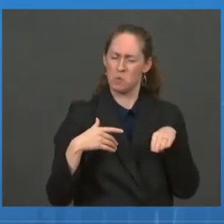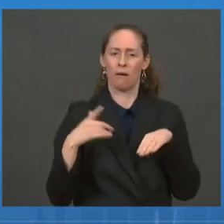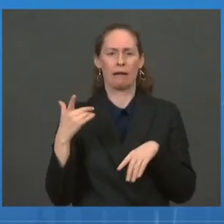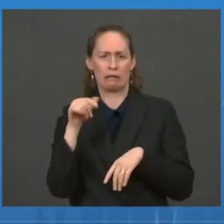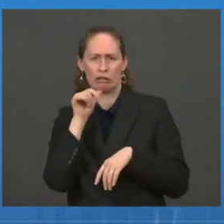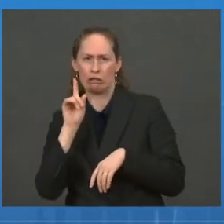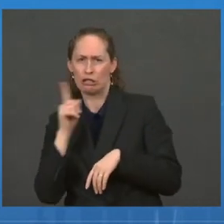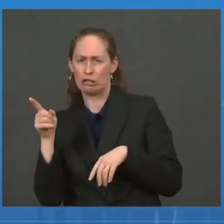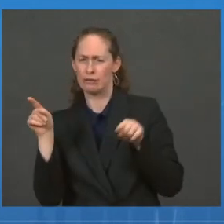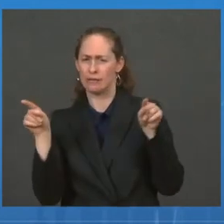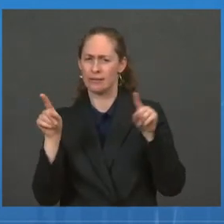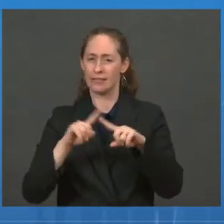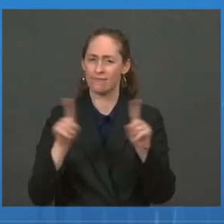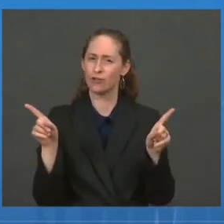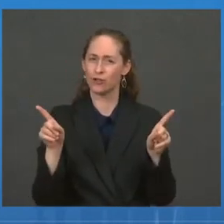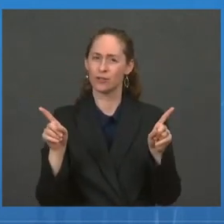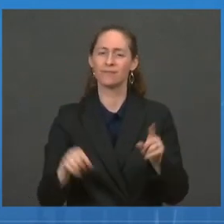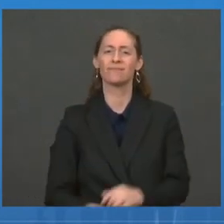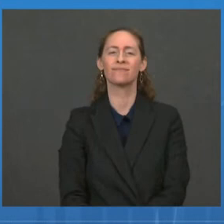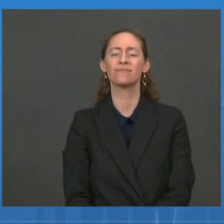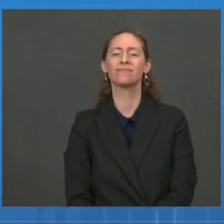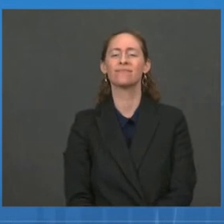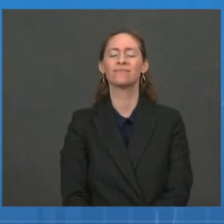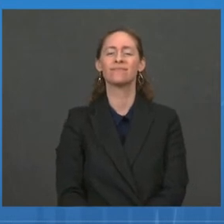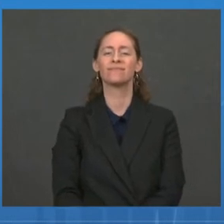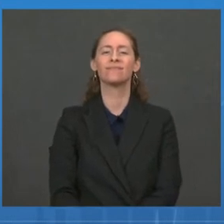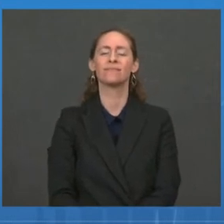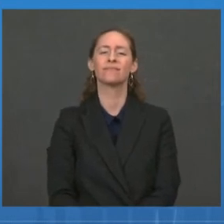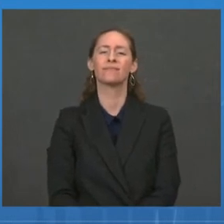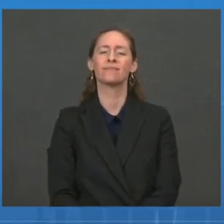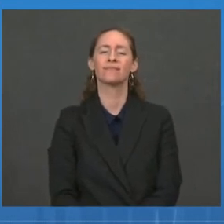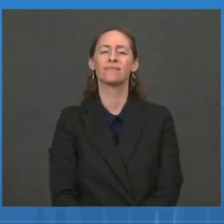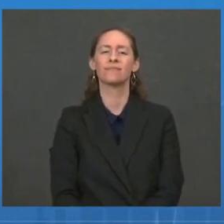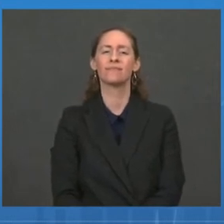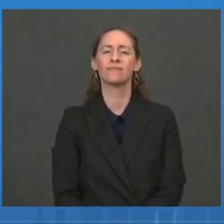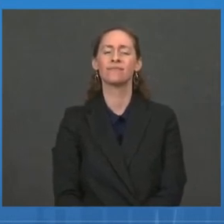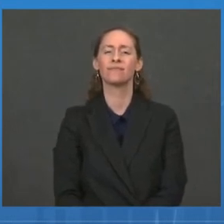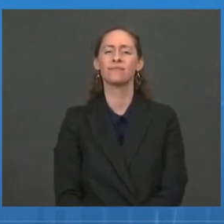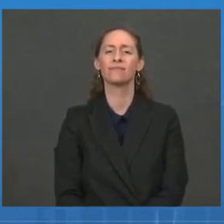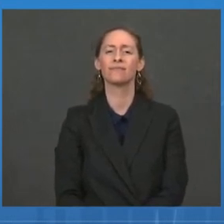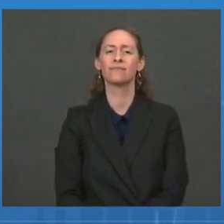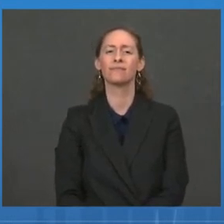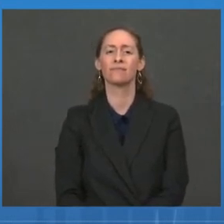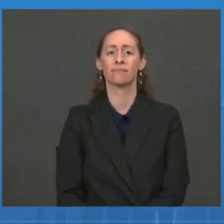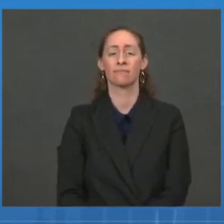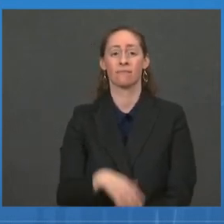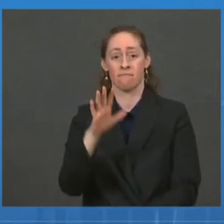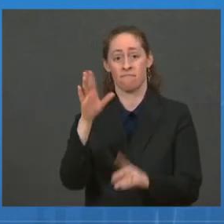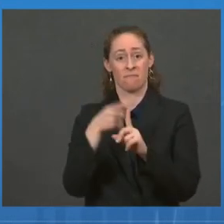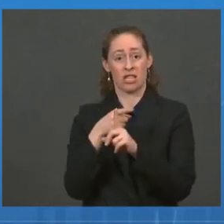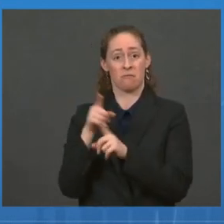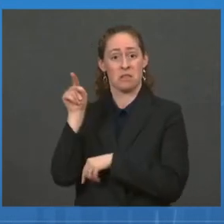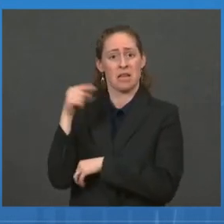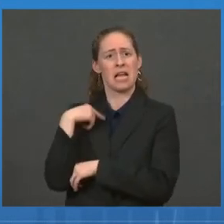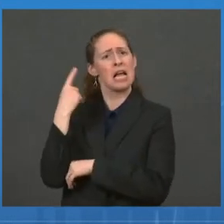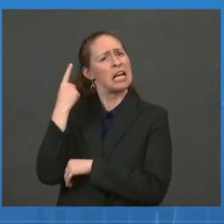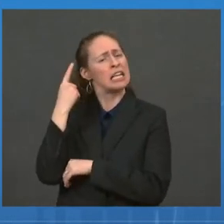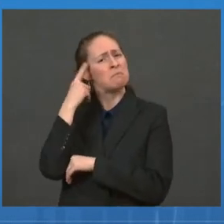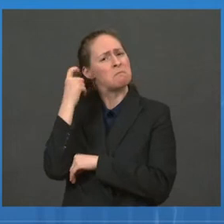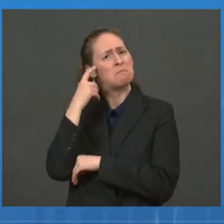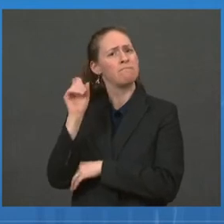suggests strongly that there's increased transmission compared with the original pandemic virus but it is difficult to